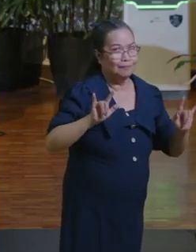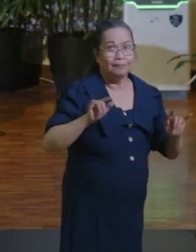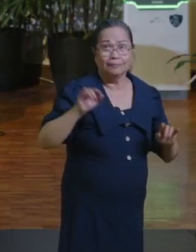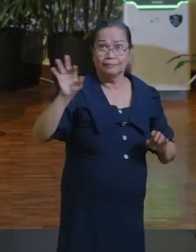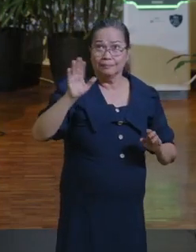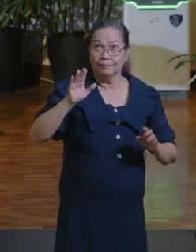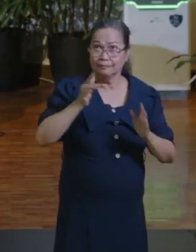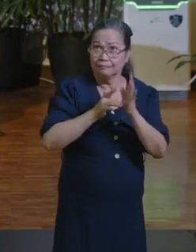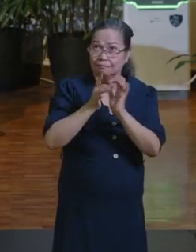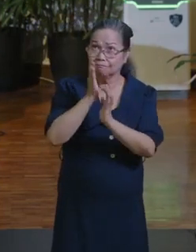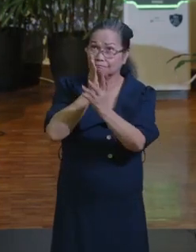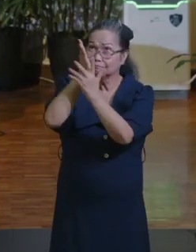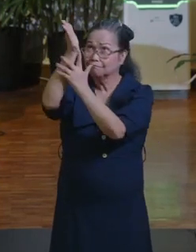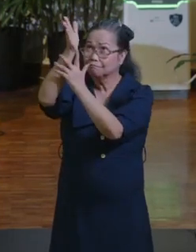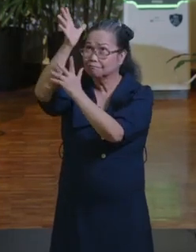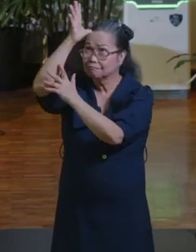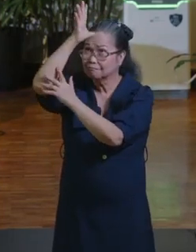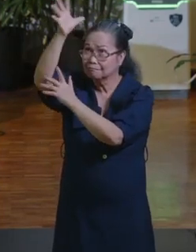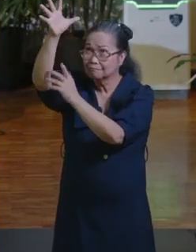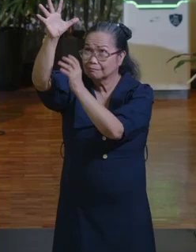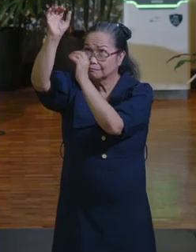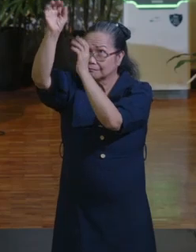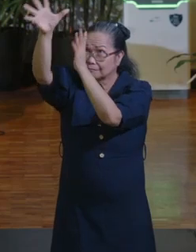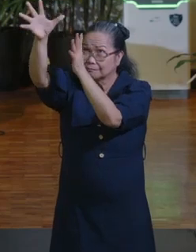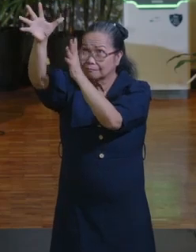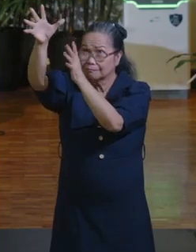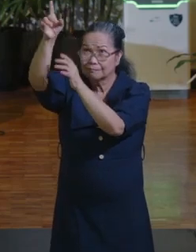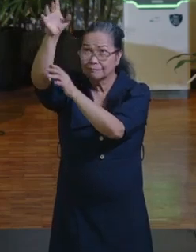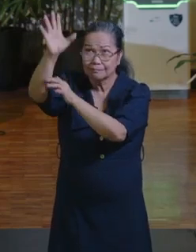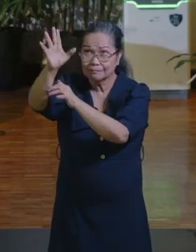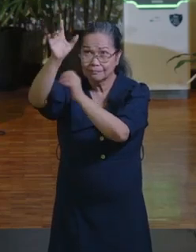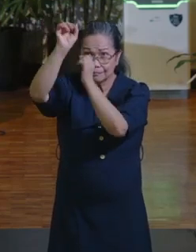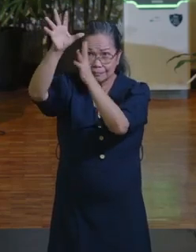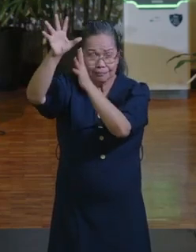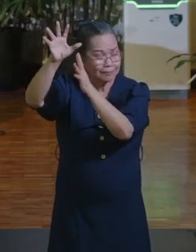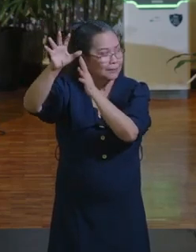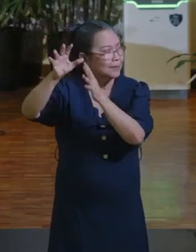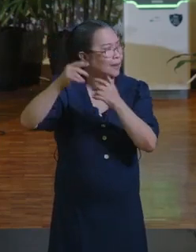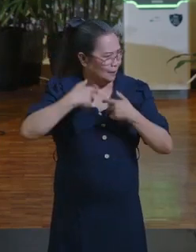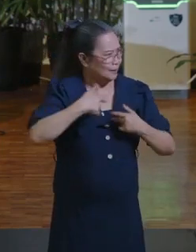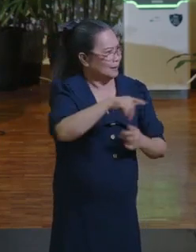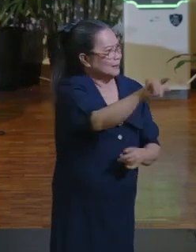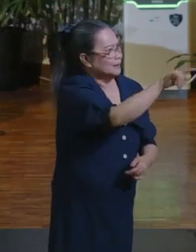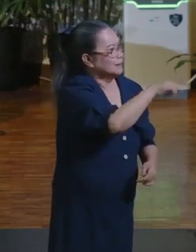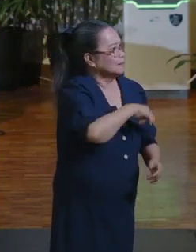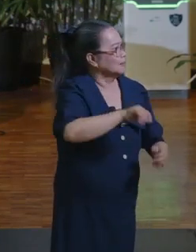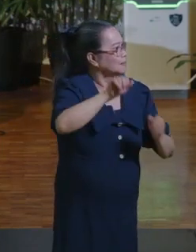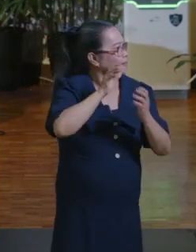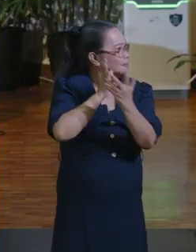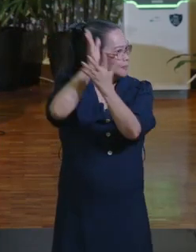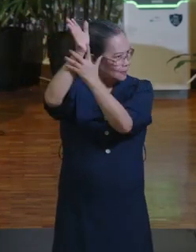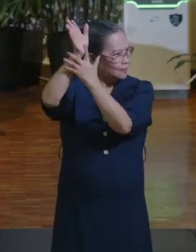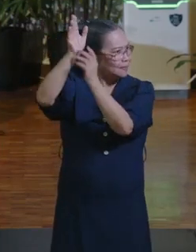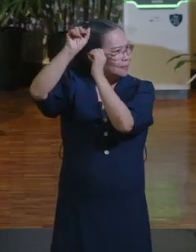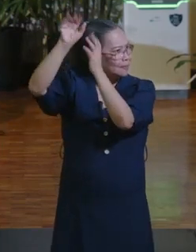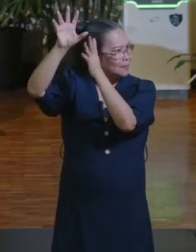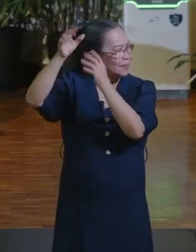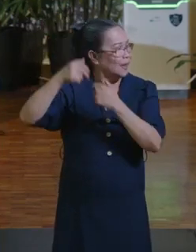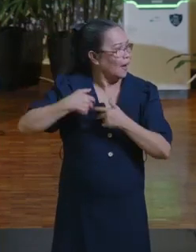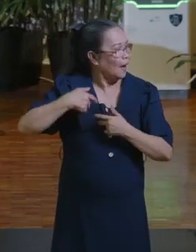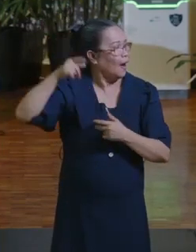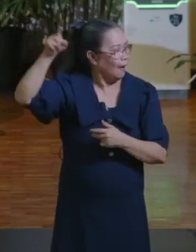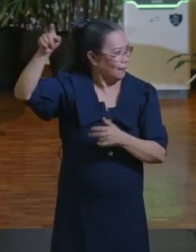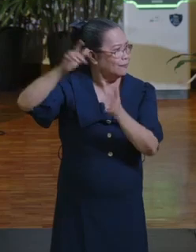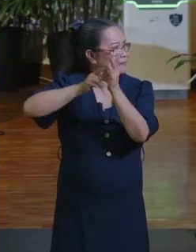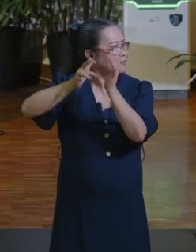do believers. And because Christ has the full resources of the Father, so